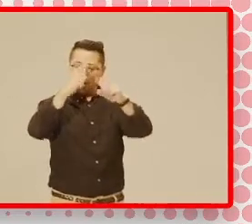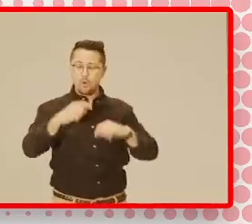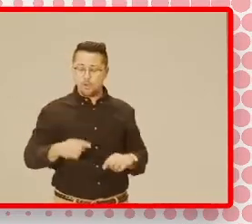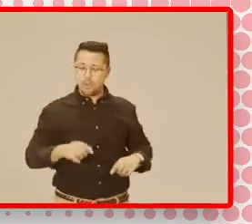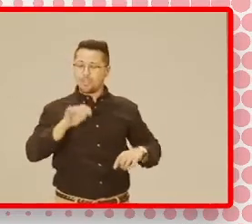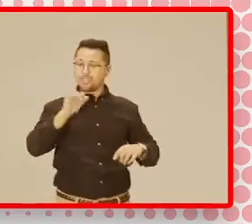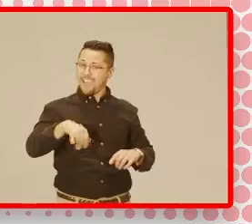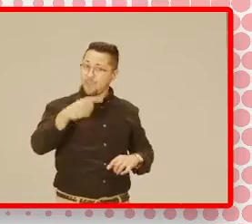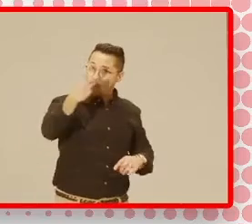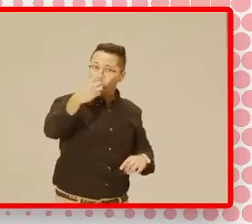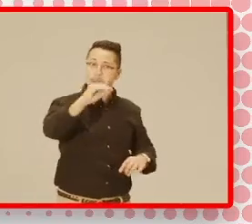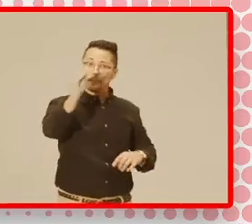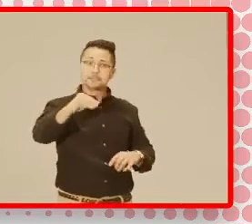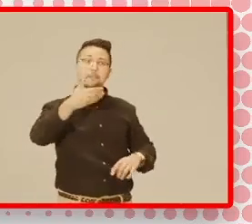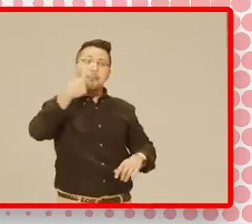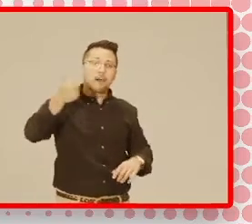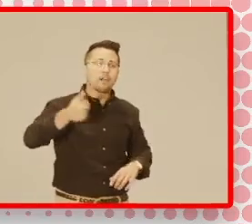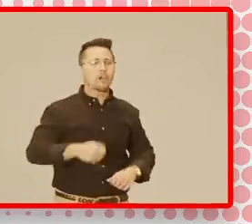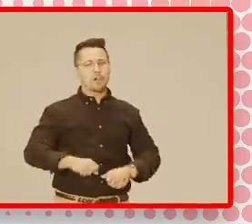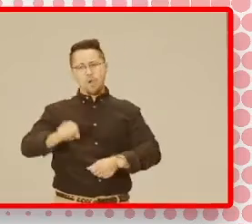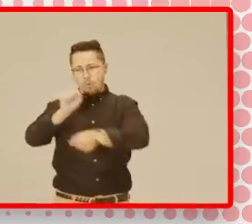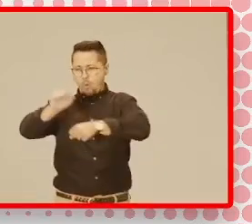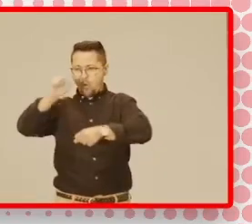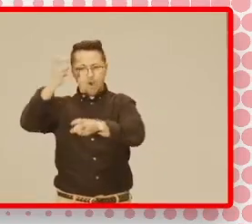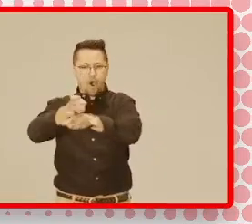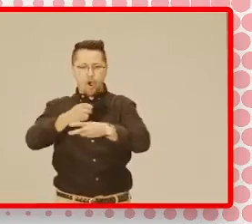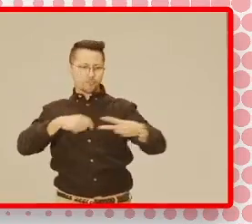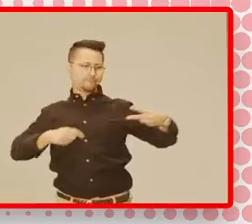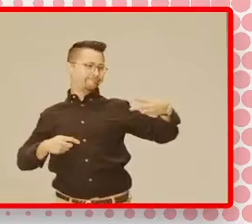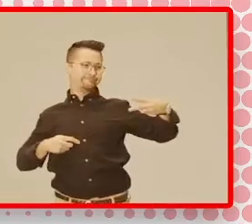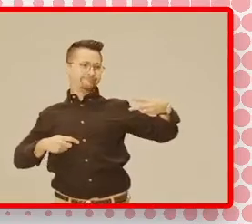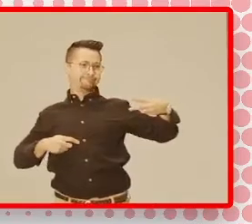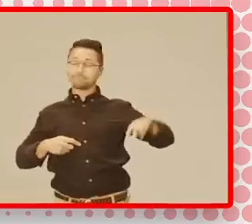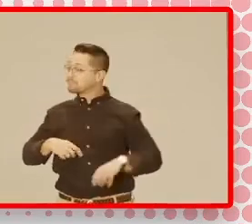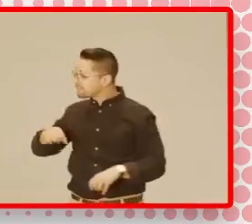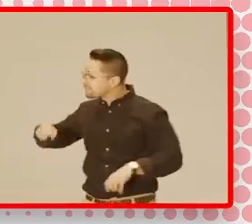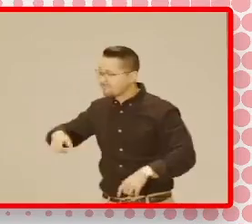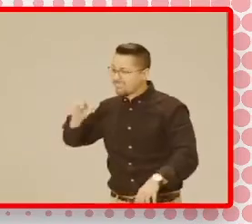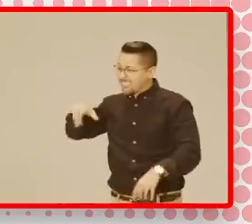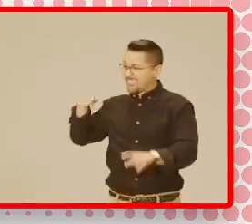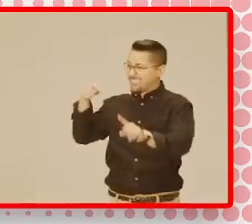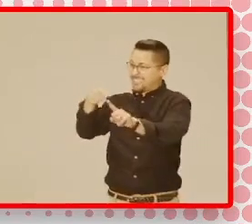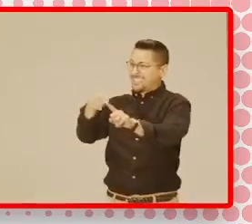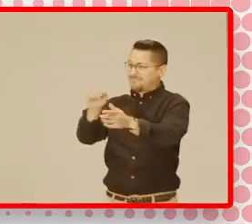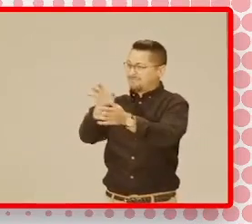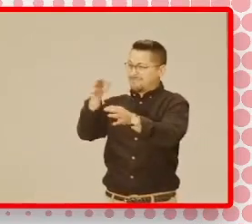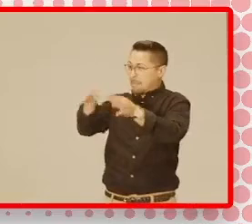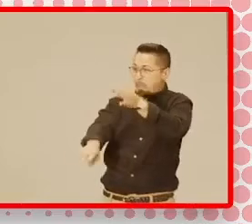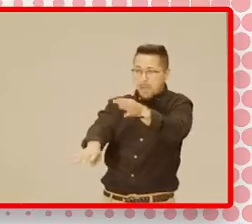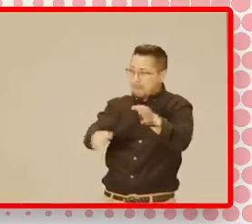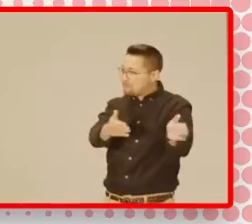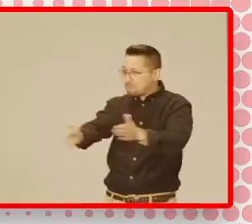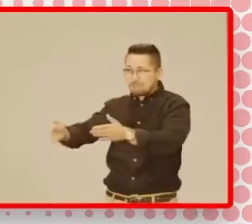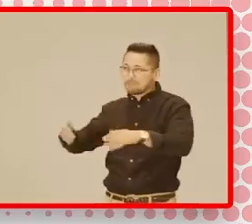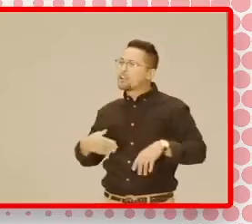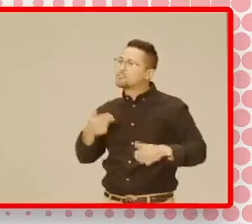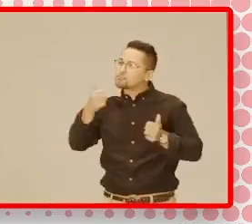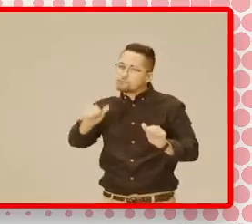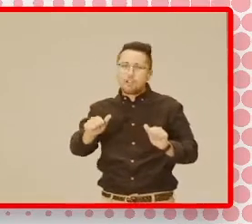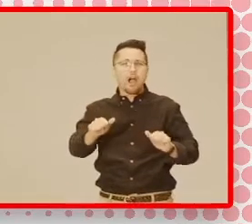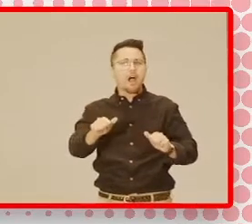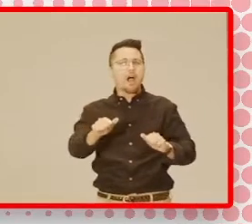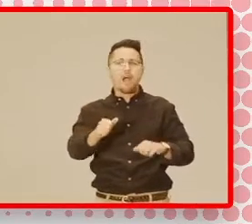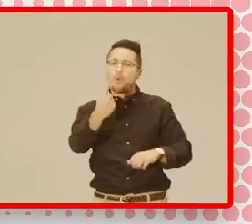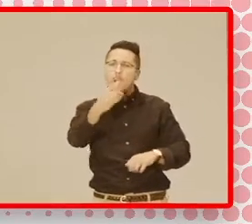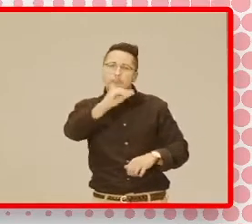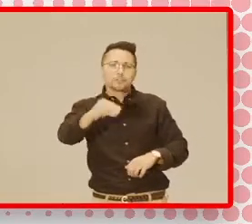better, work hard. That's it. Really simple plan. You don't have to do anything else. Just get 1% better and work hard.